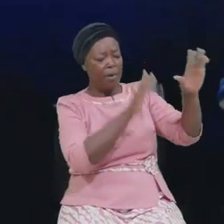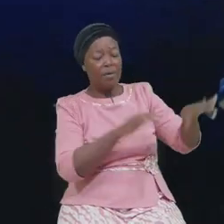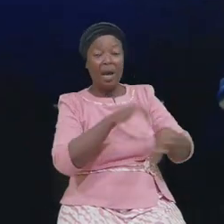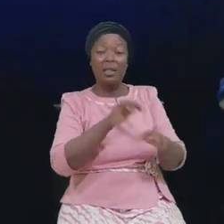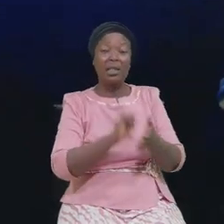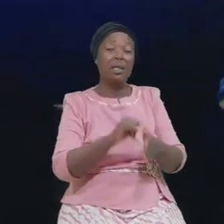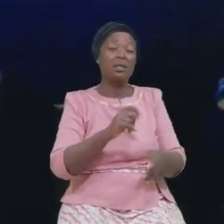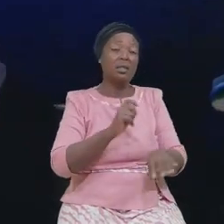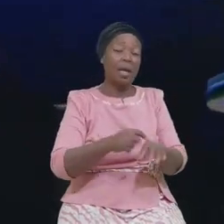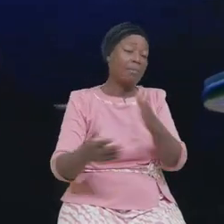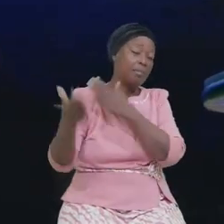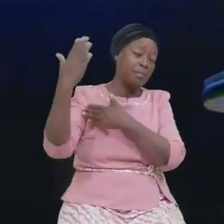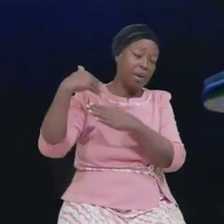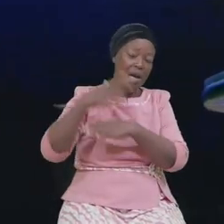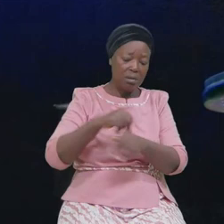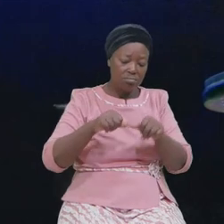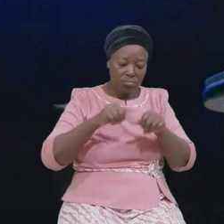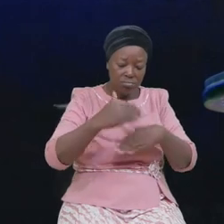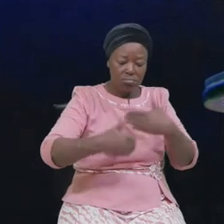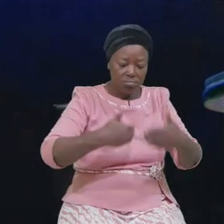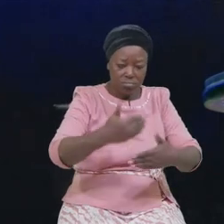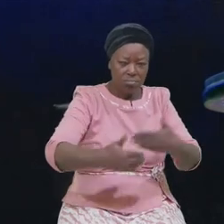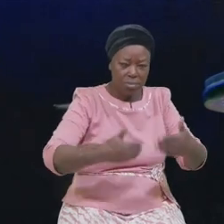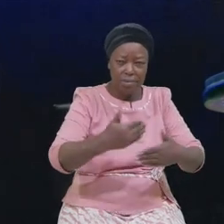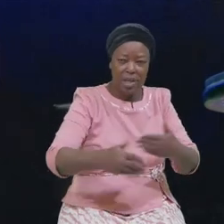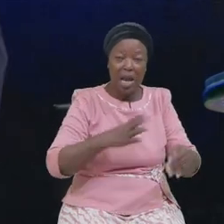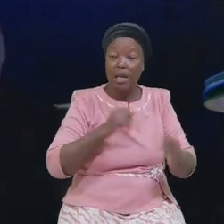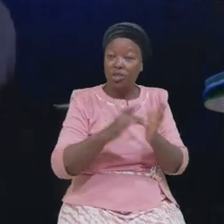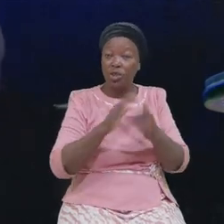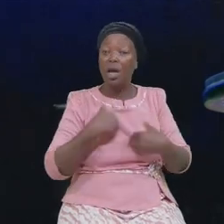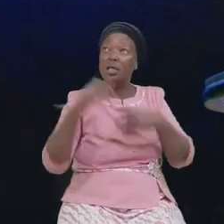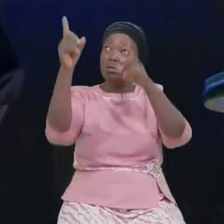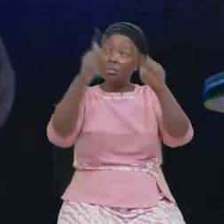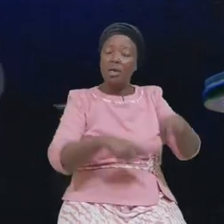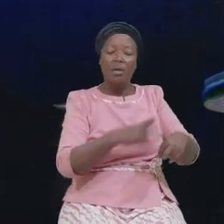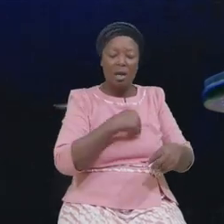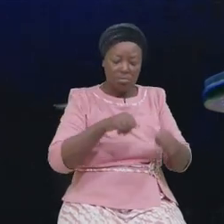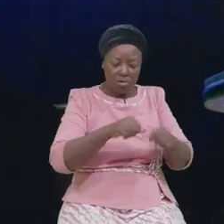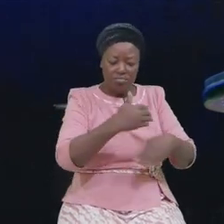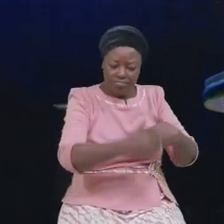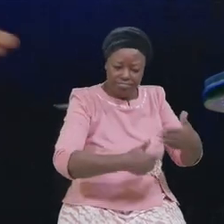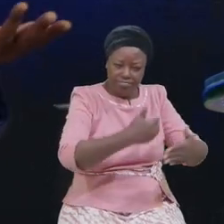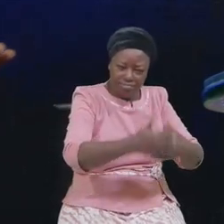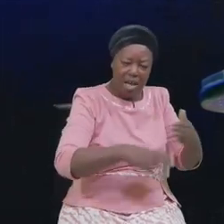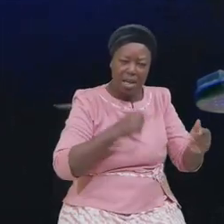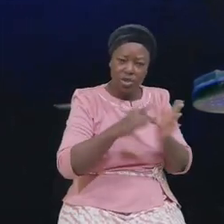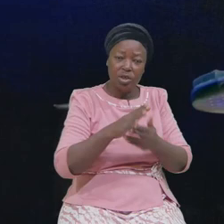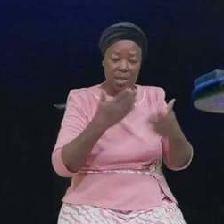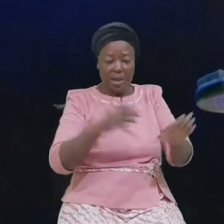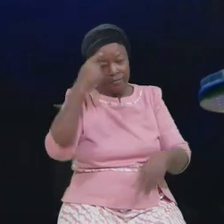time. And on, and Jesus has come. And on, and Jesus has died for